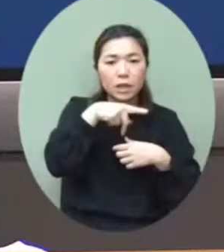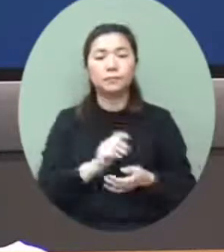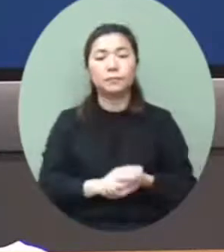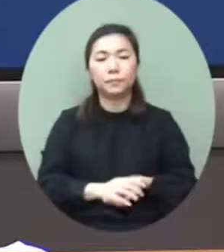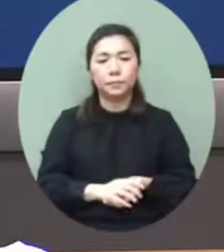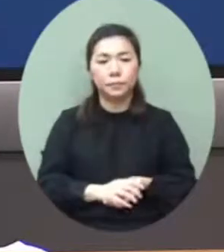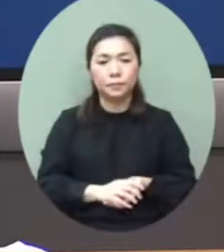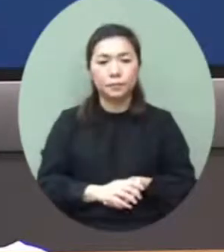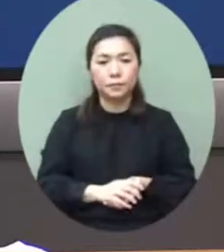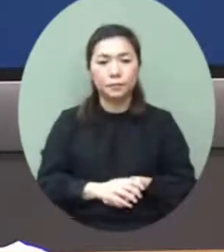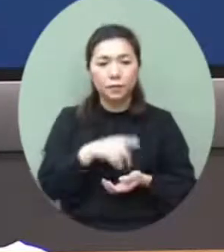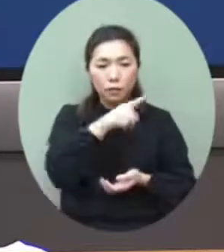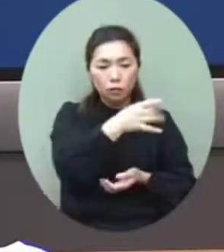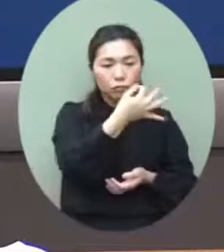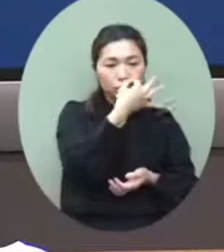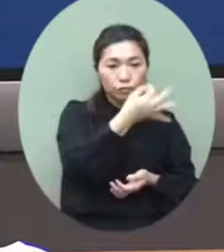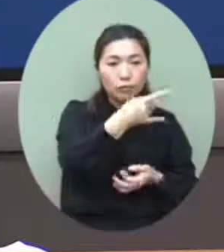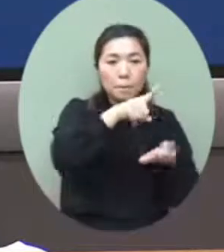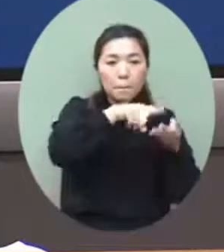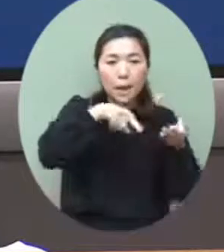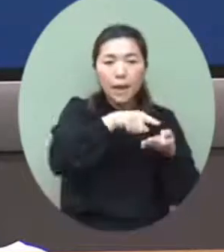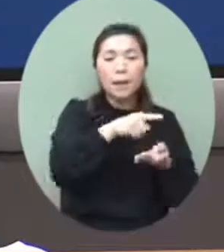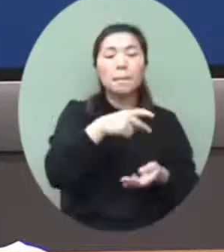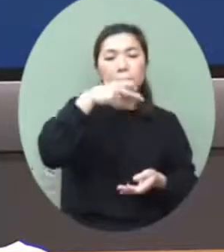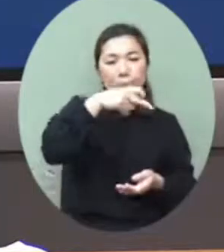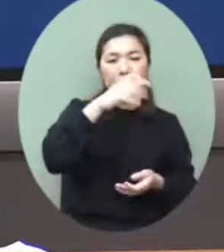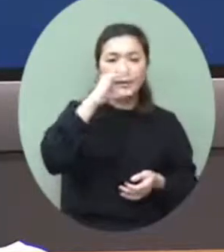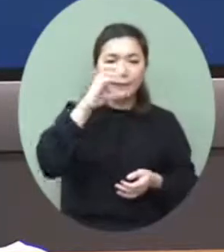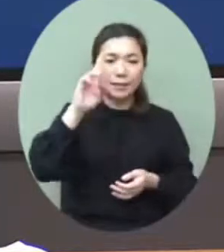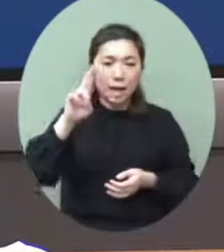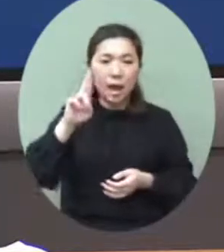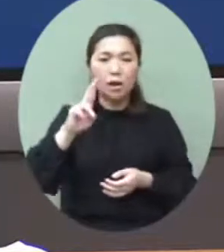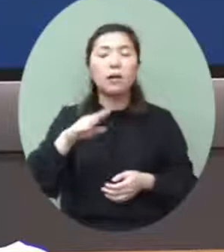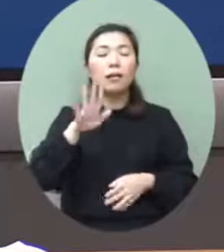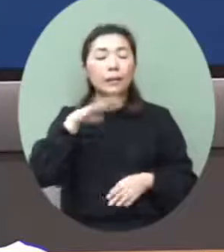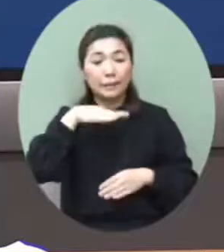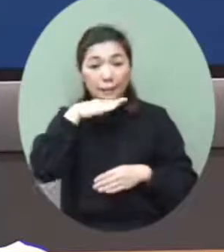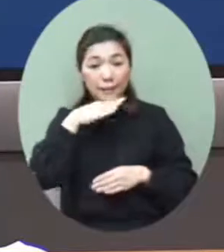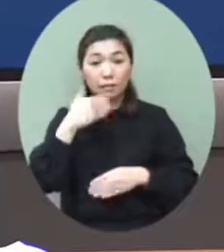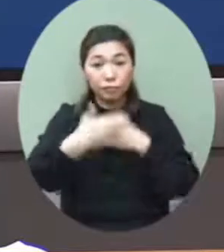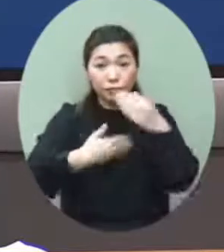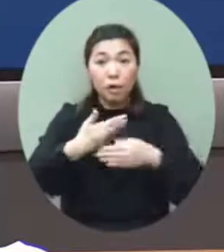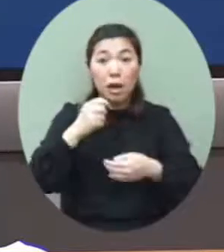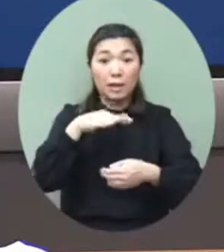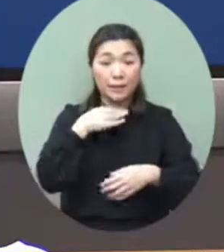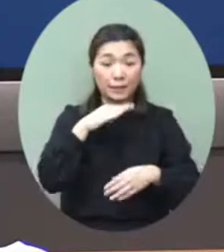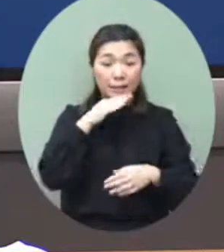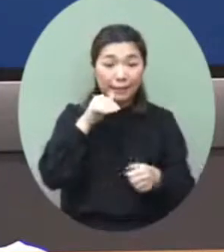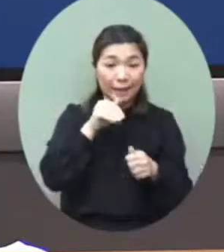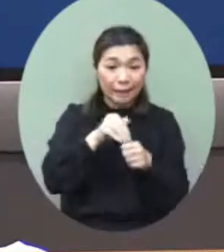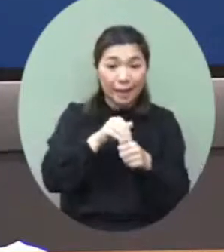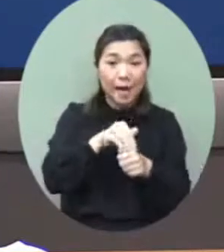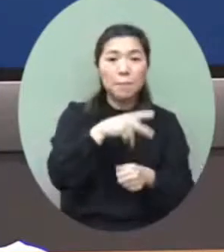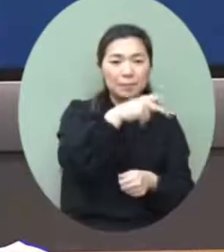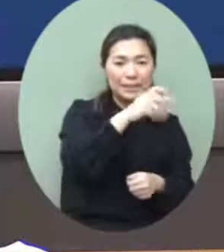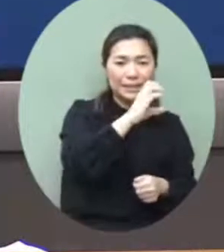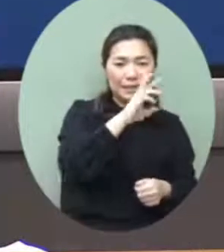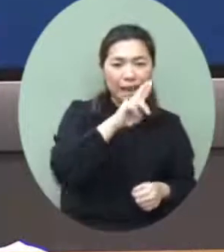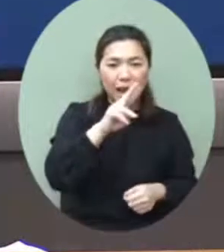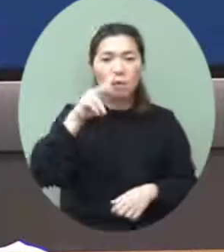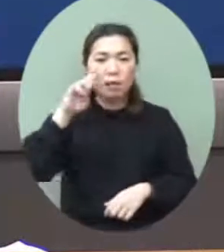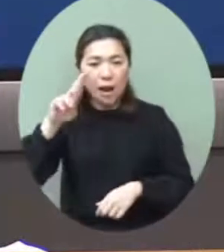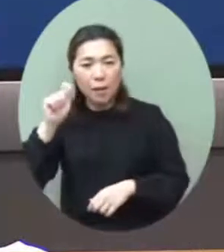rapid antigen test, and PCR is the test for nucleic acid, because I